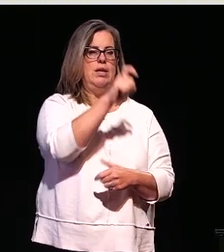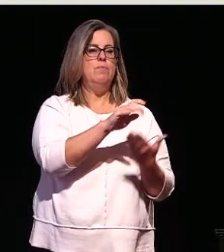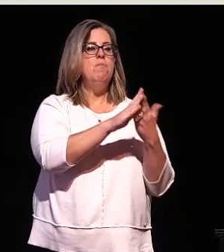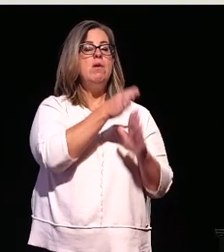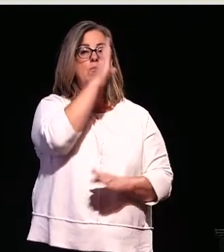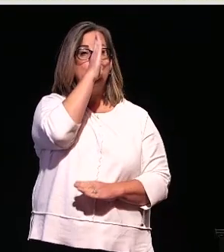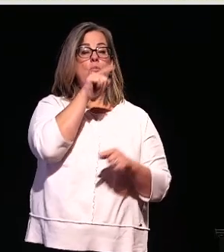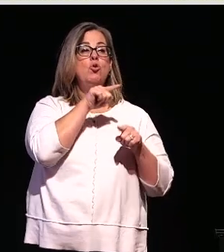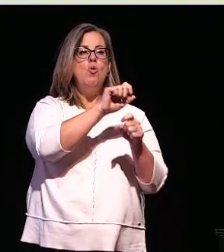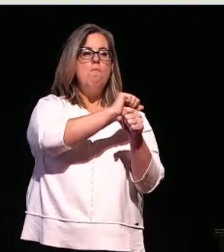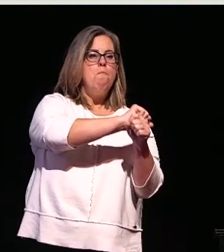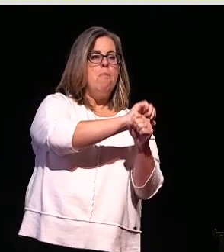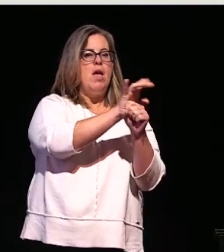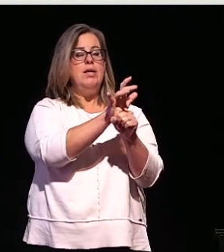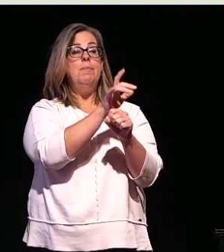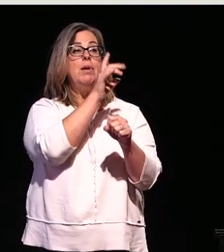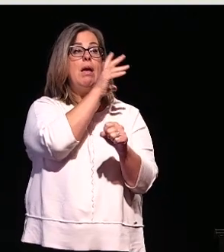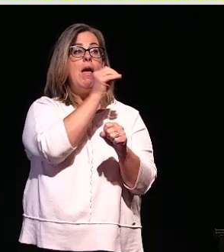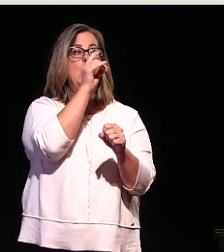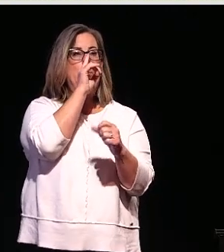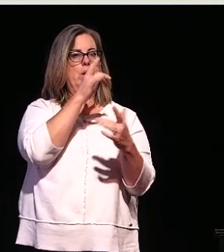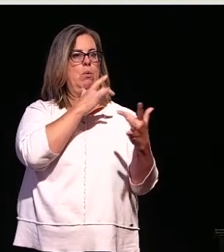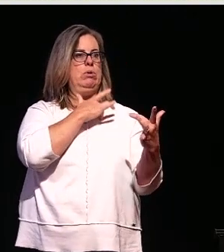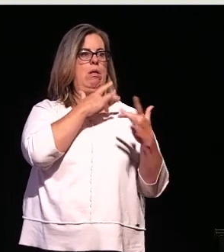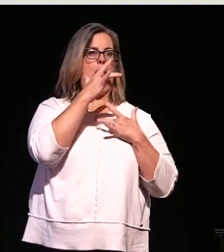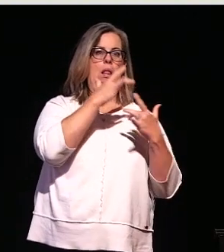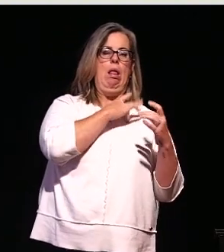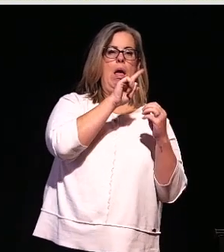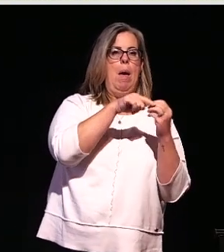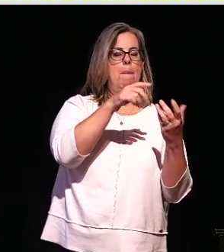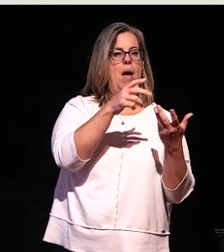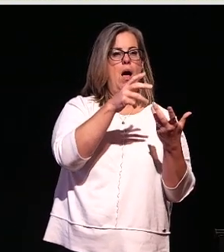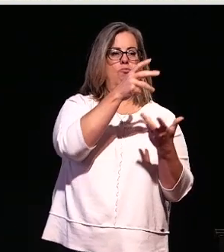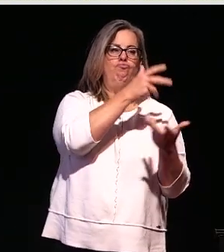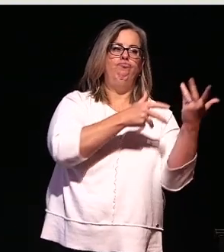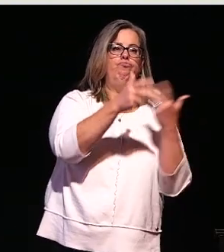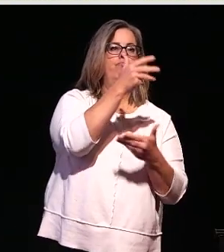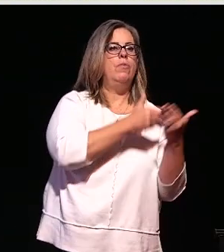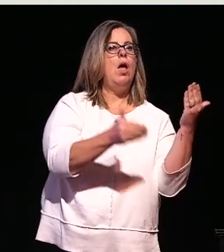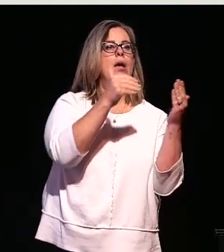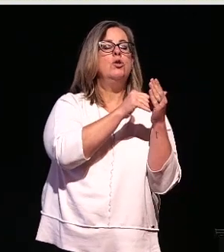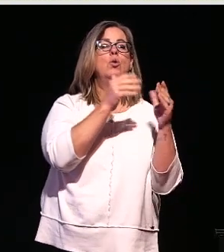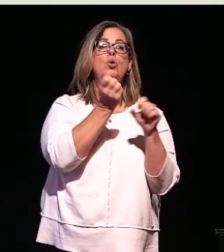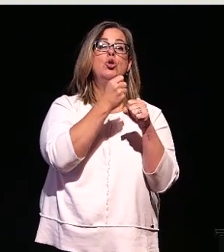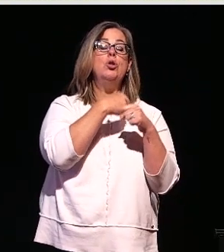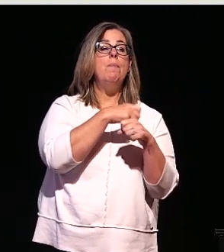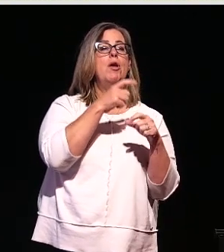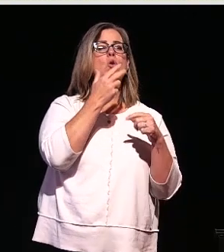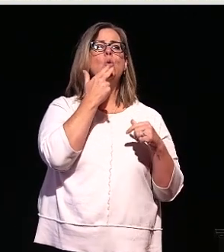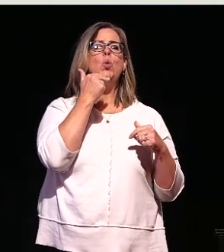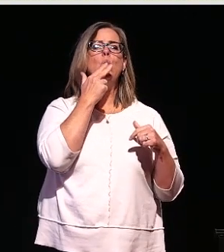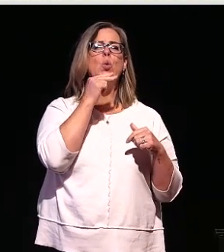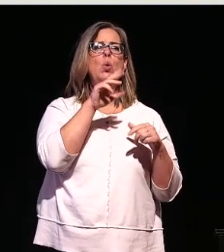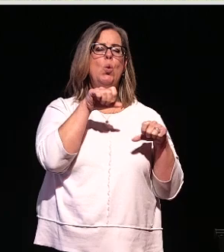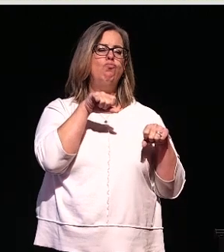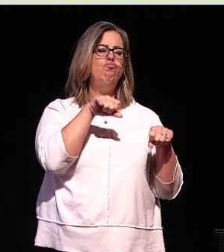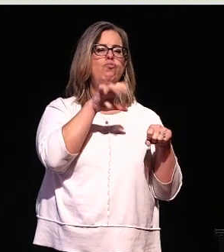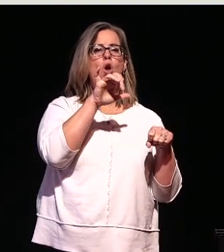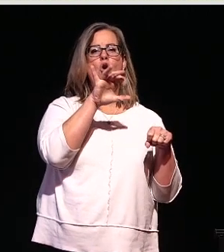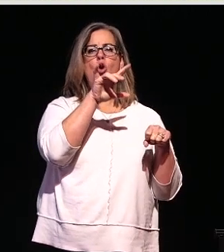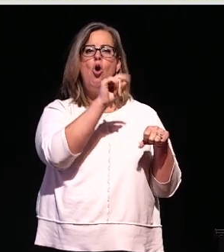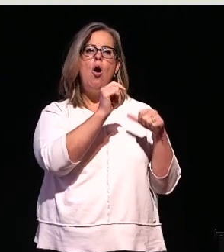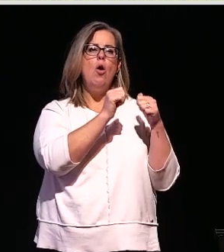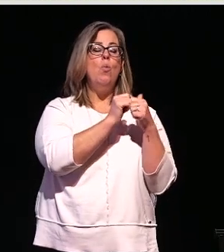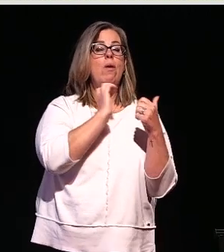pandemic and was very nervous about socializing. So she created this cute bar cart with our drinks and our recipes and wowed her